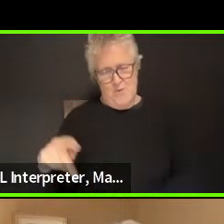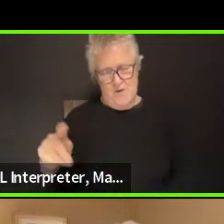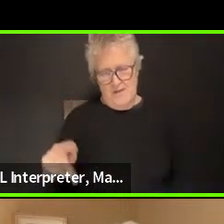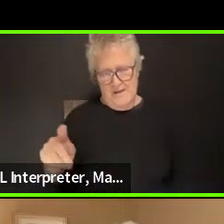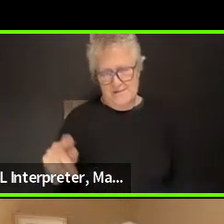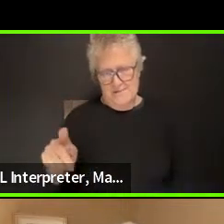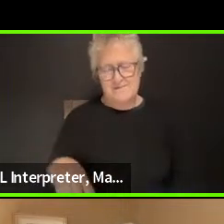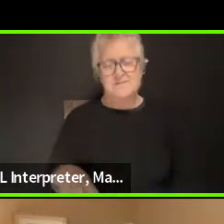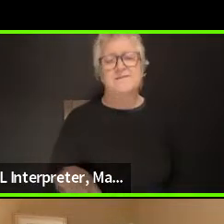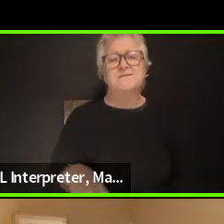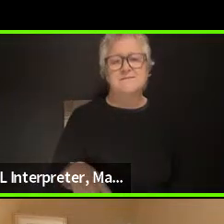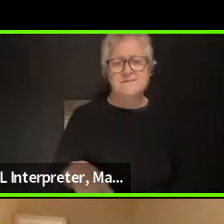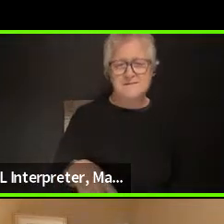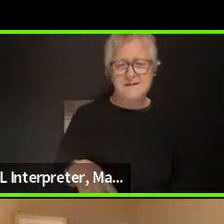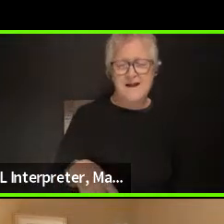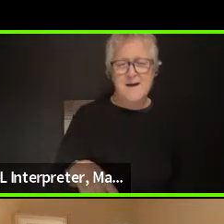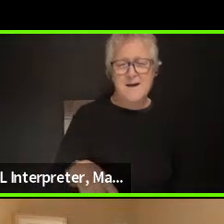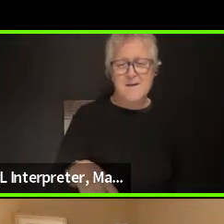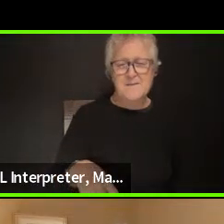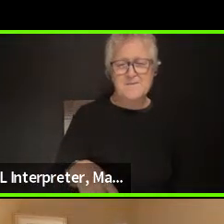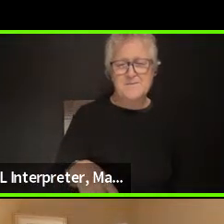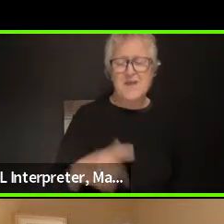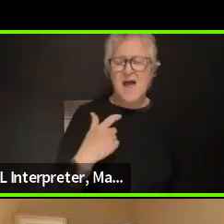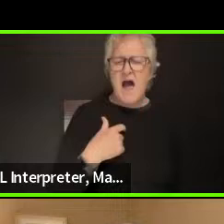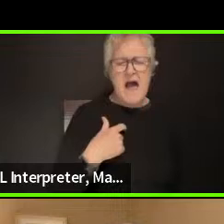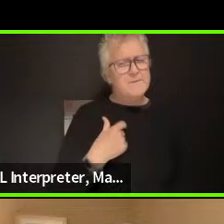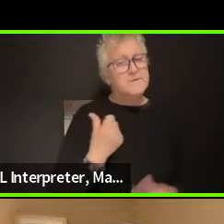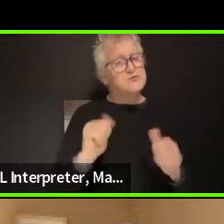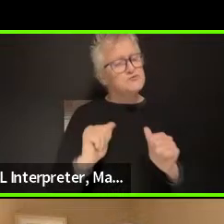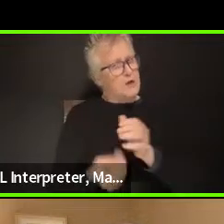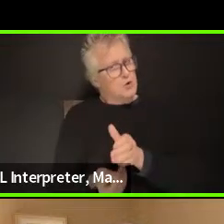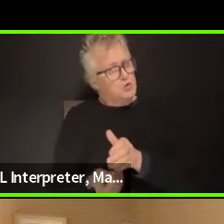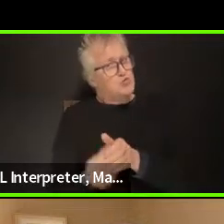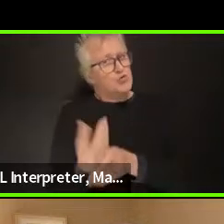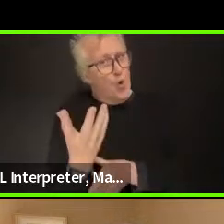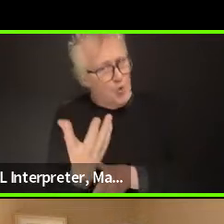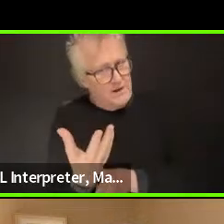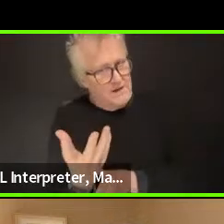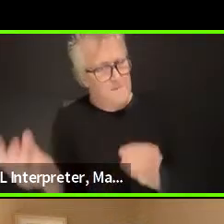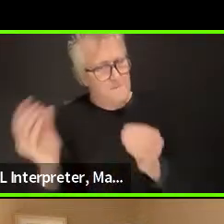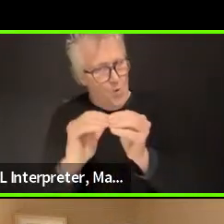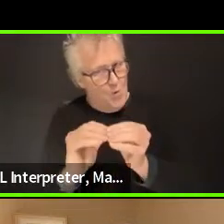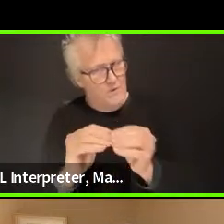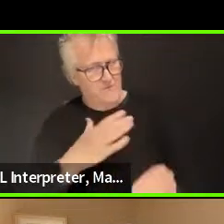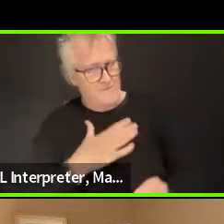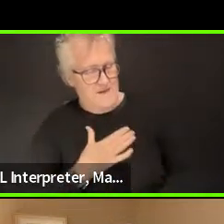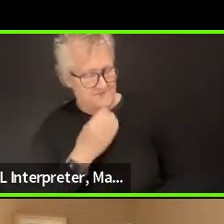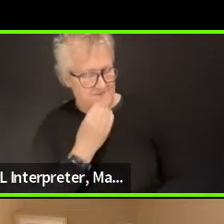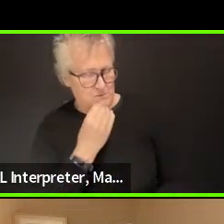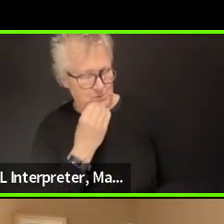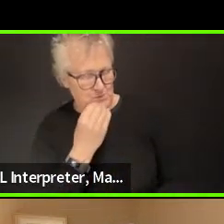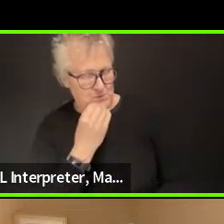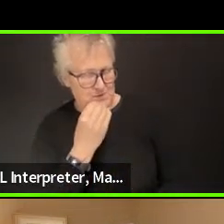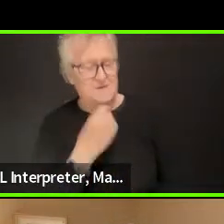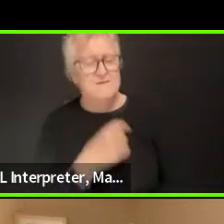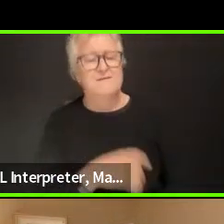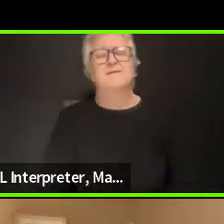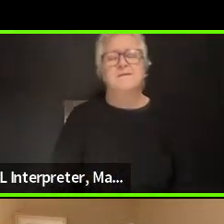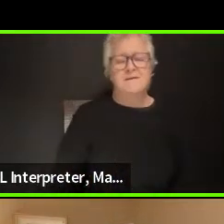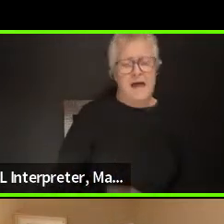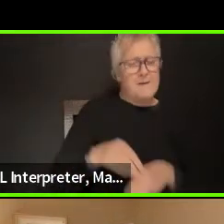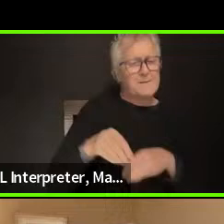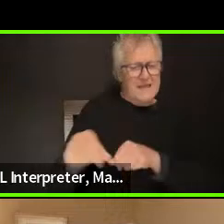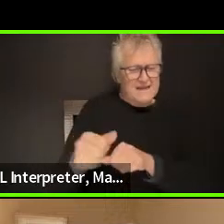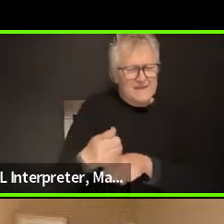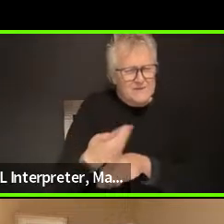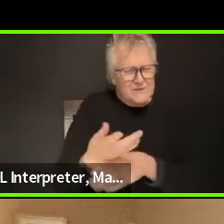probably needed to start planning a few things yesterday, but I'm still working on it. Let me pass it